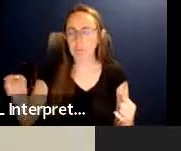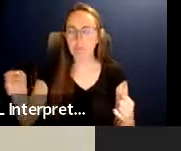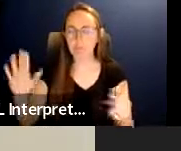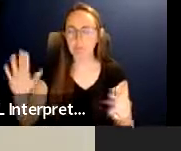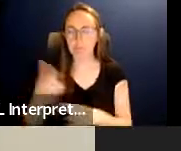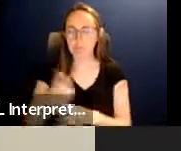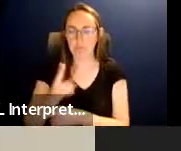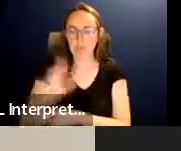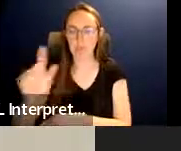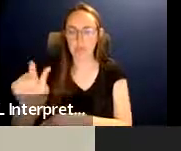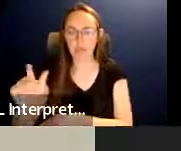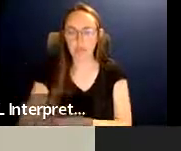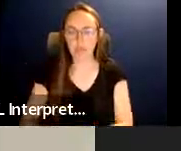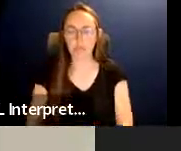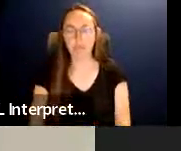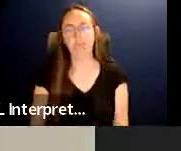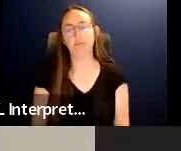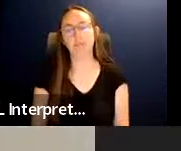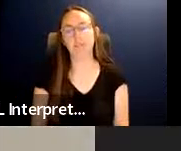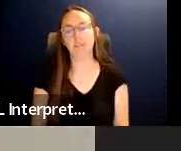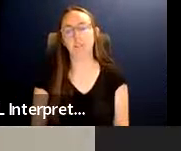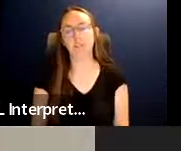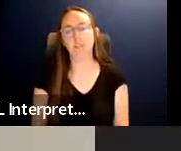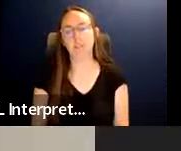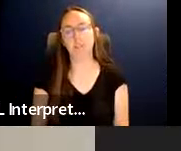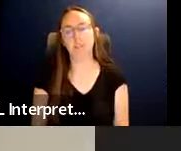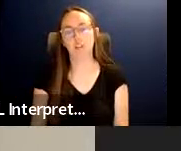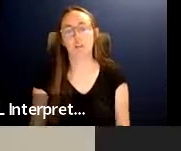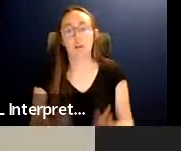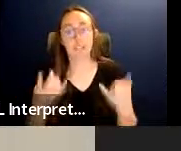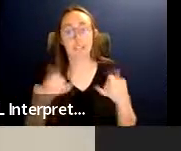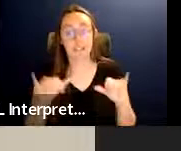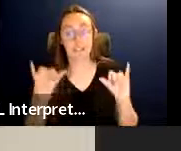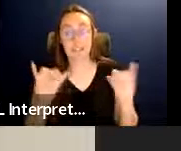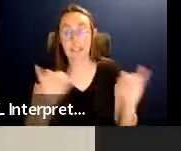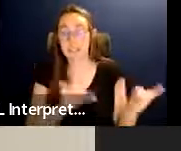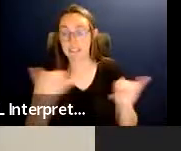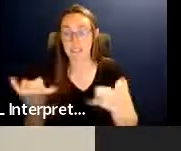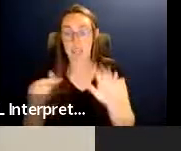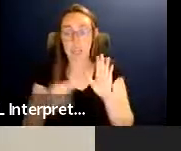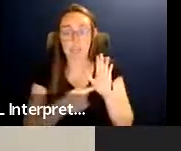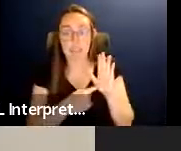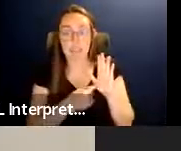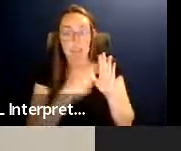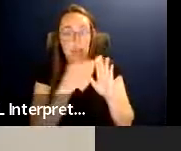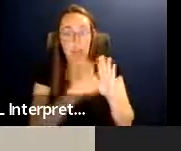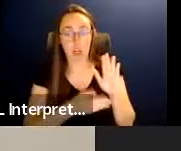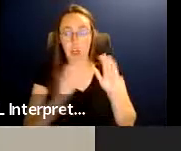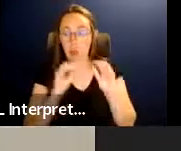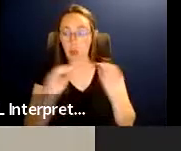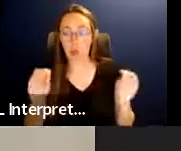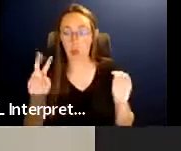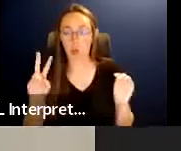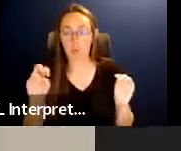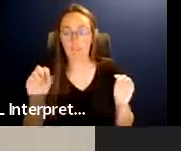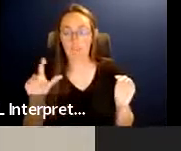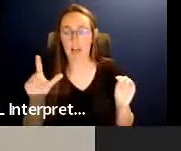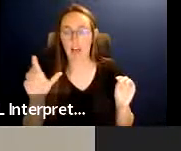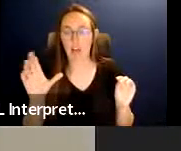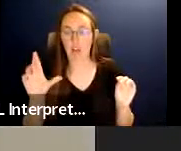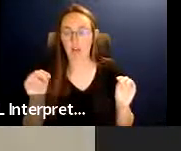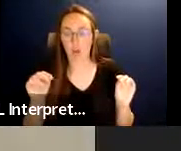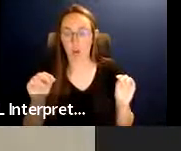bit later. All right, so we're still on this side, the side that has no Velcro on,